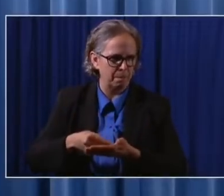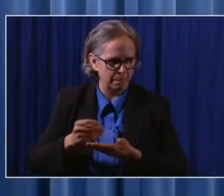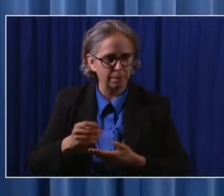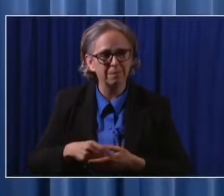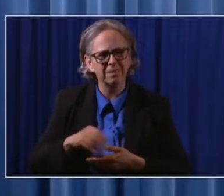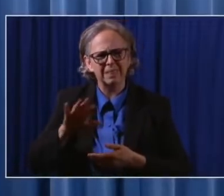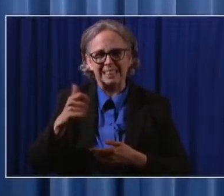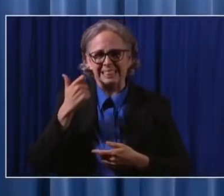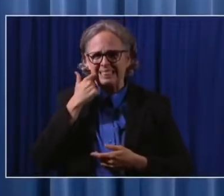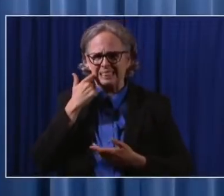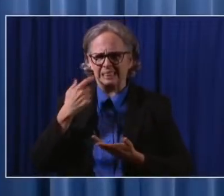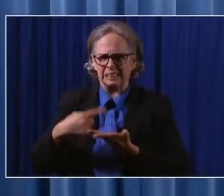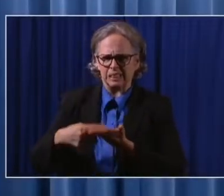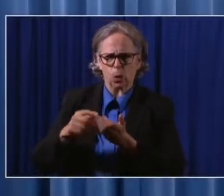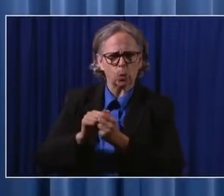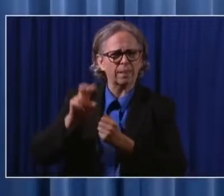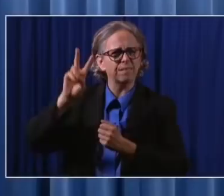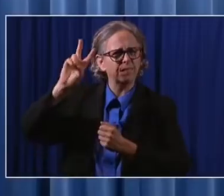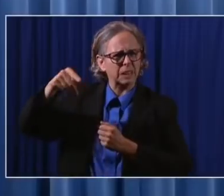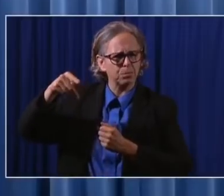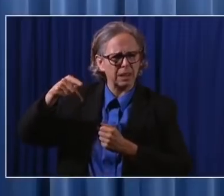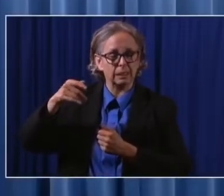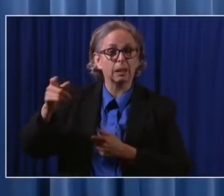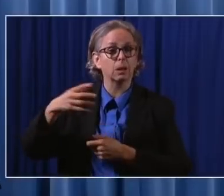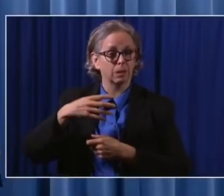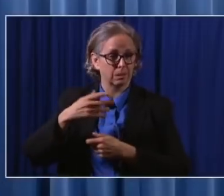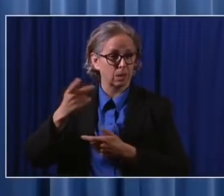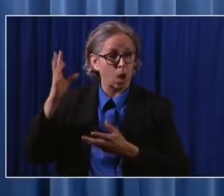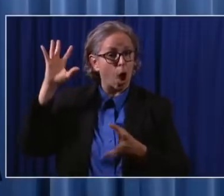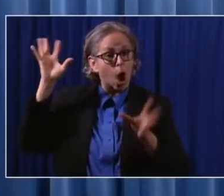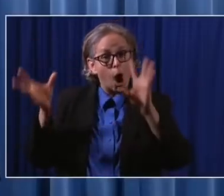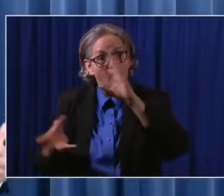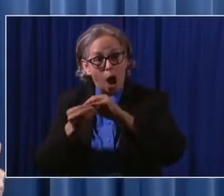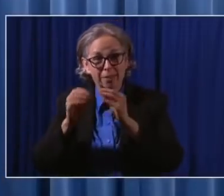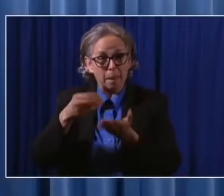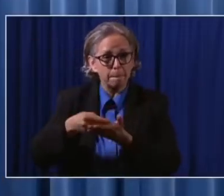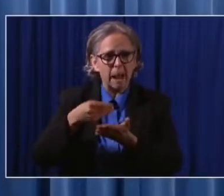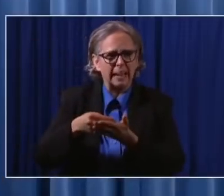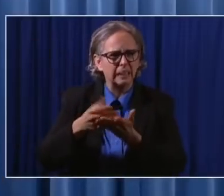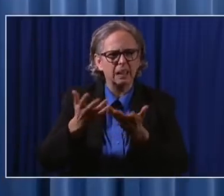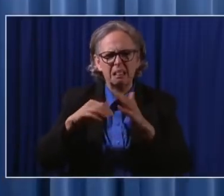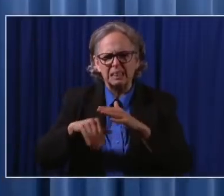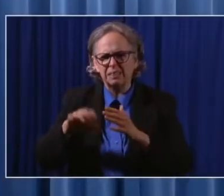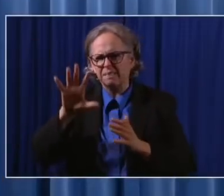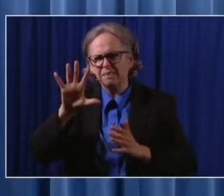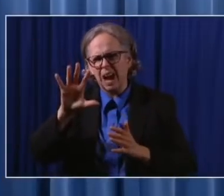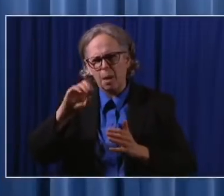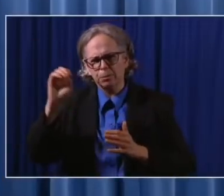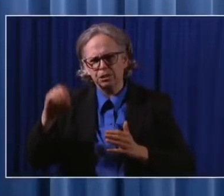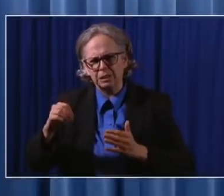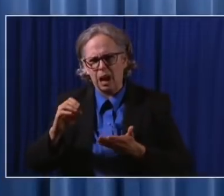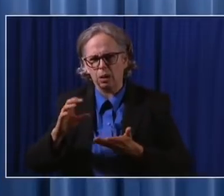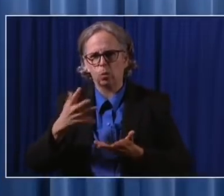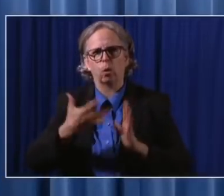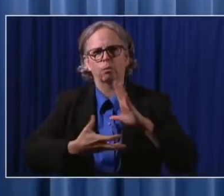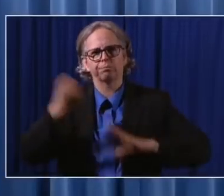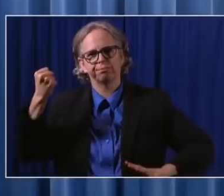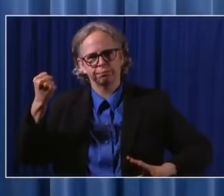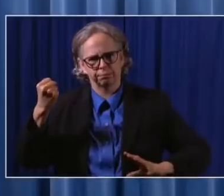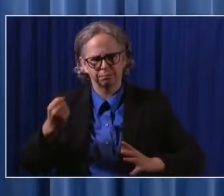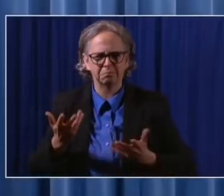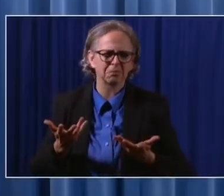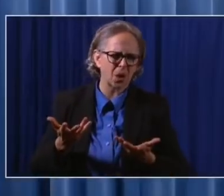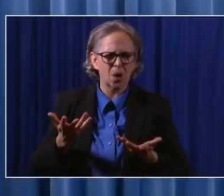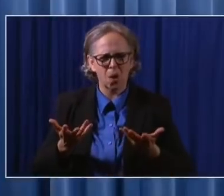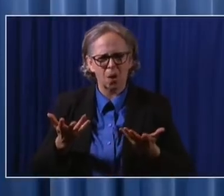has been drawn down. But that's not unusual. One would assume as school gets ready to start, that more of that money will be drawn down. It's a